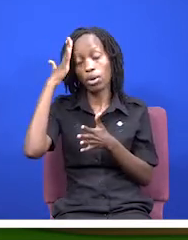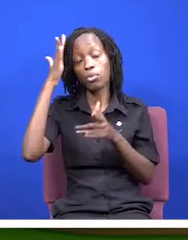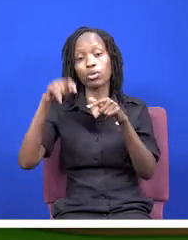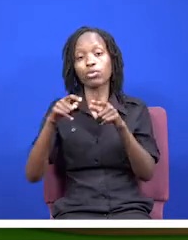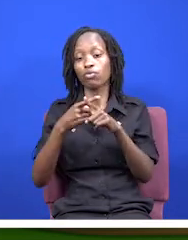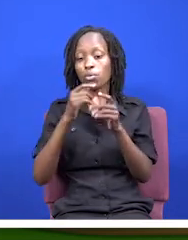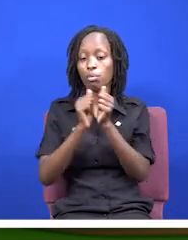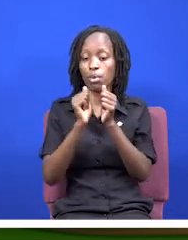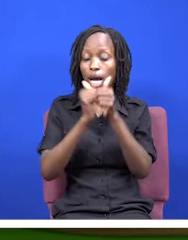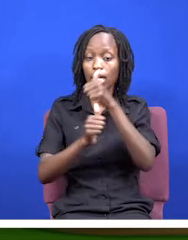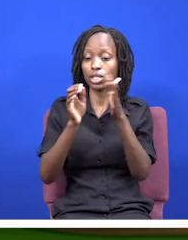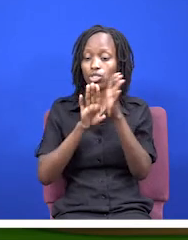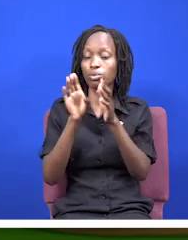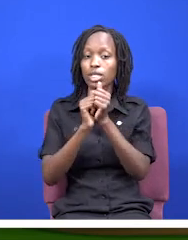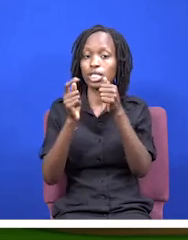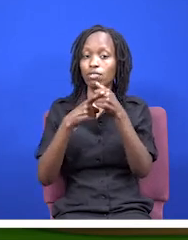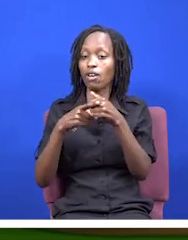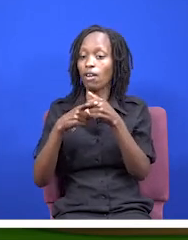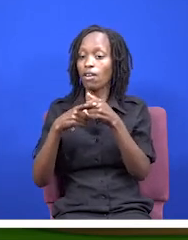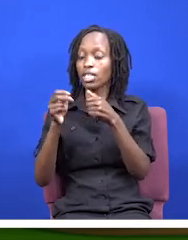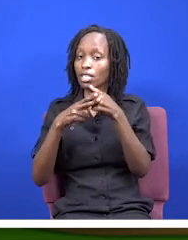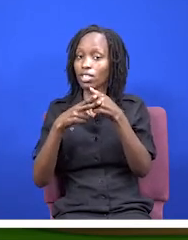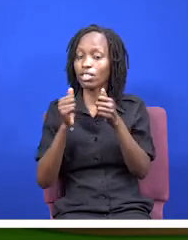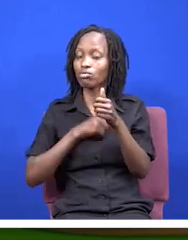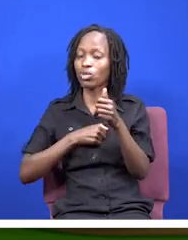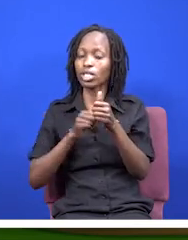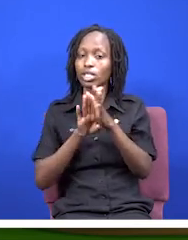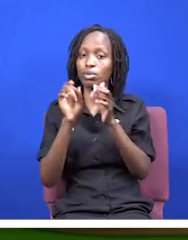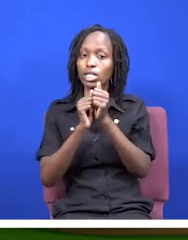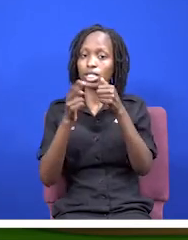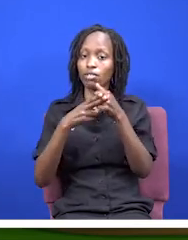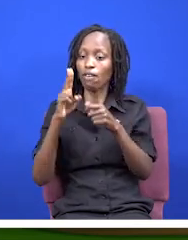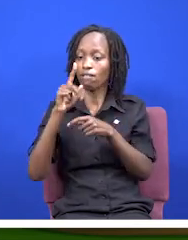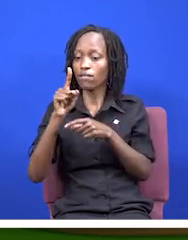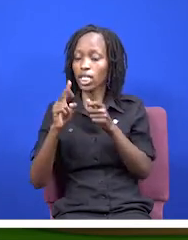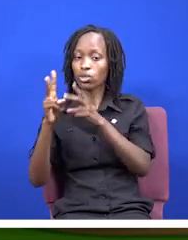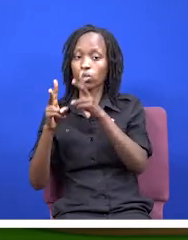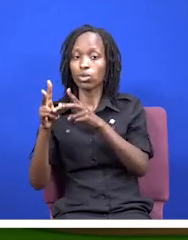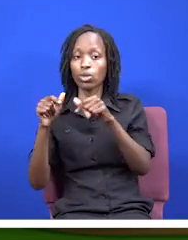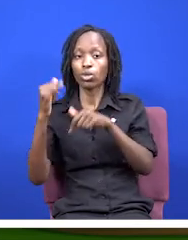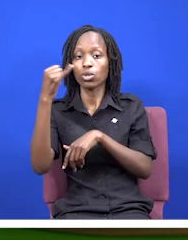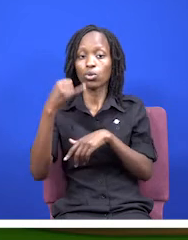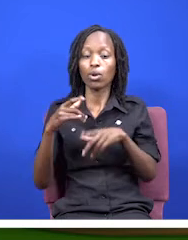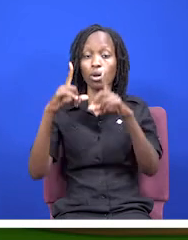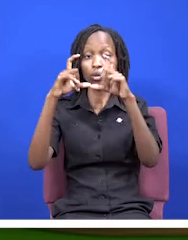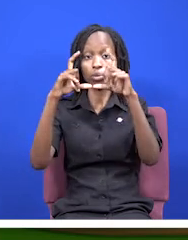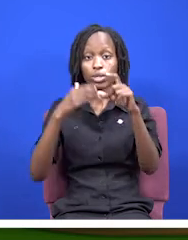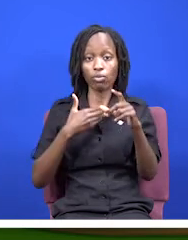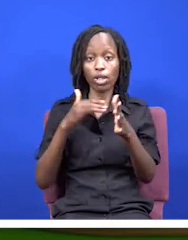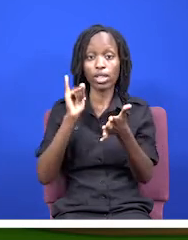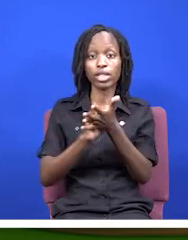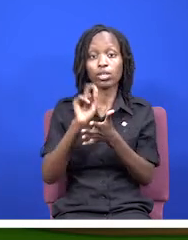That is our memory verse. And for our craft today, boys and girls, there will be a picture that you are supposed to color. And